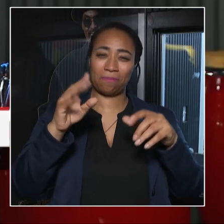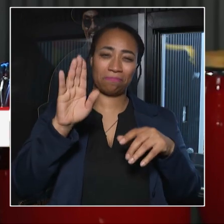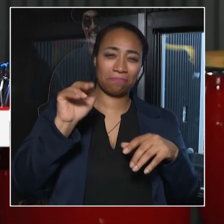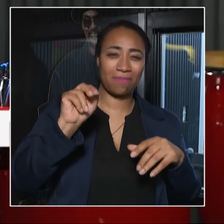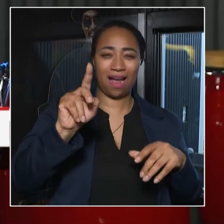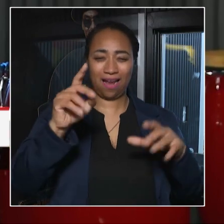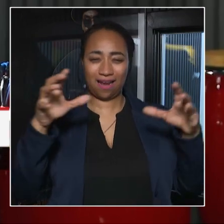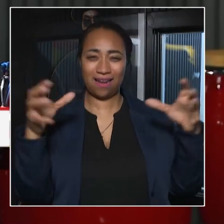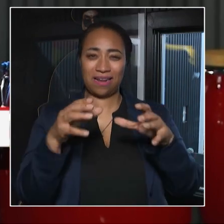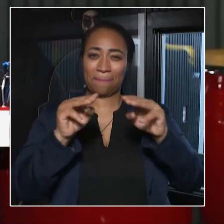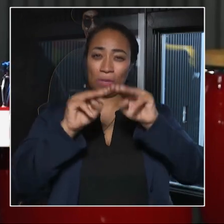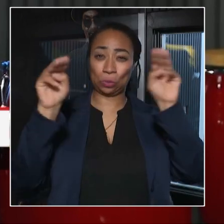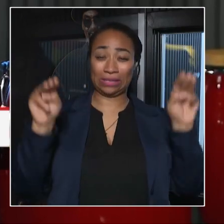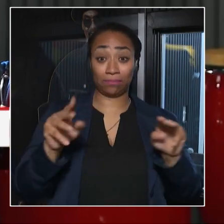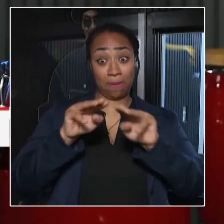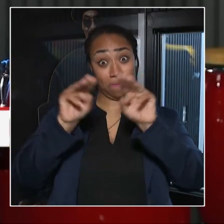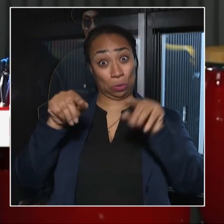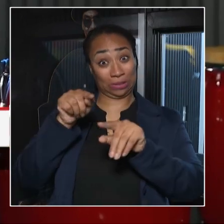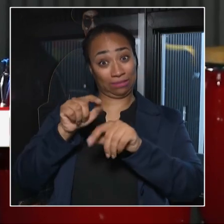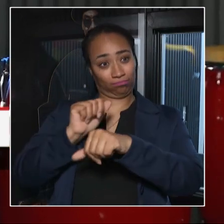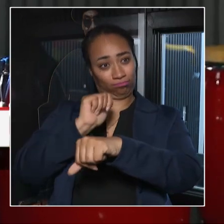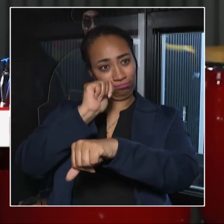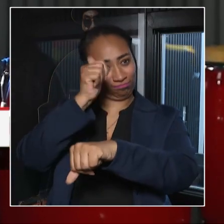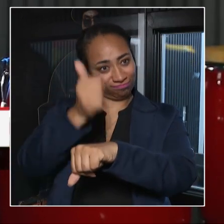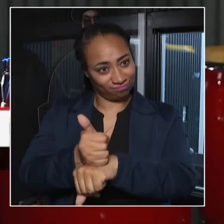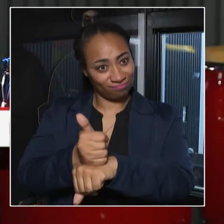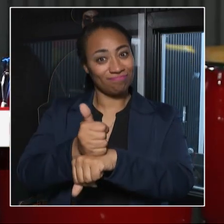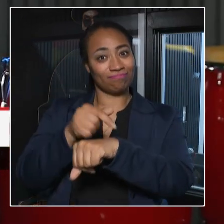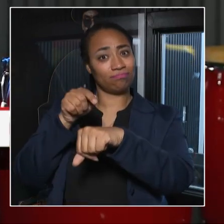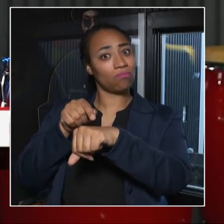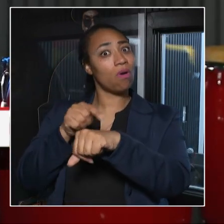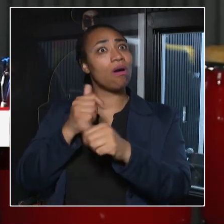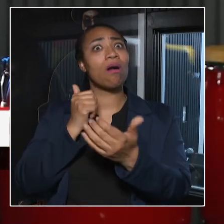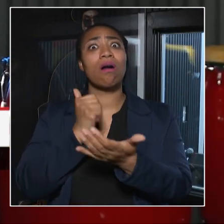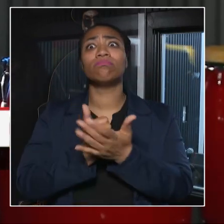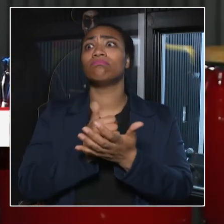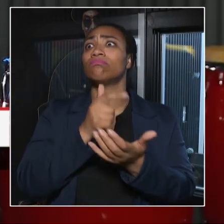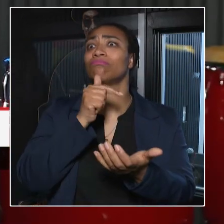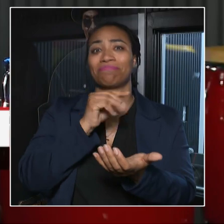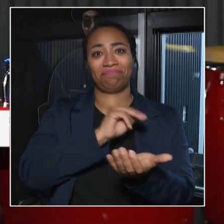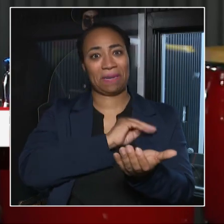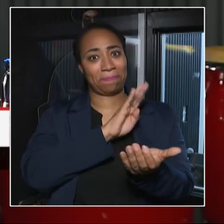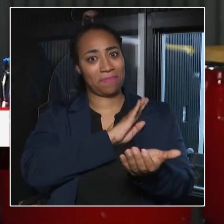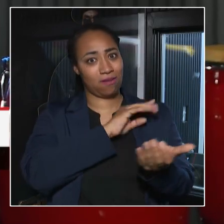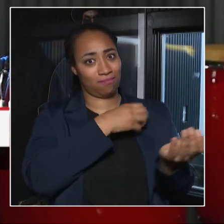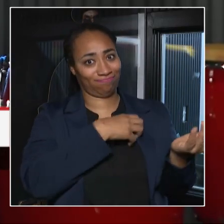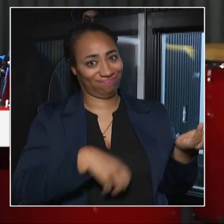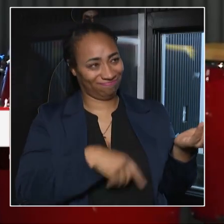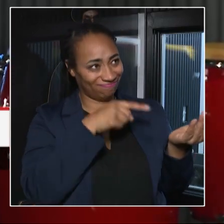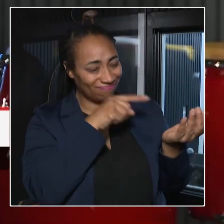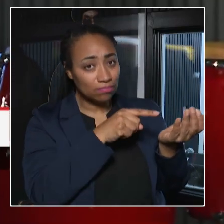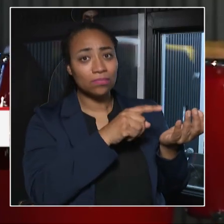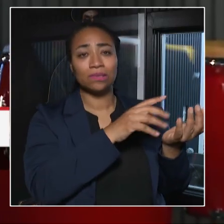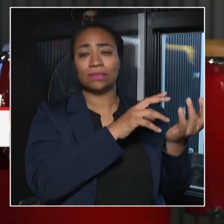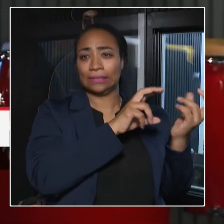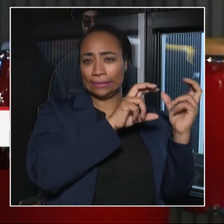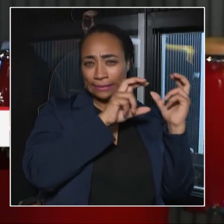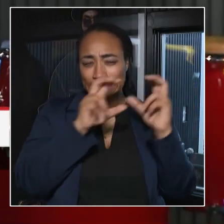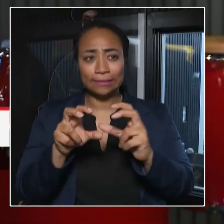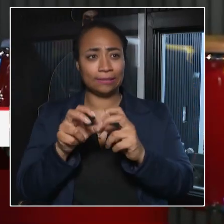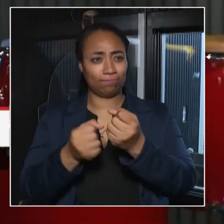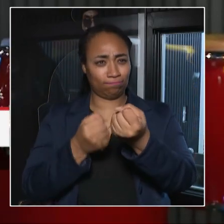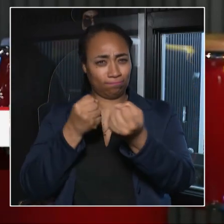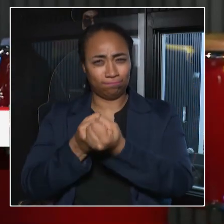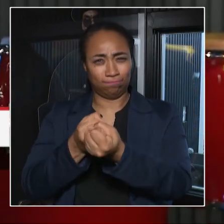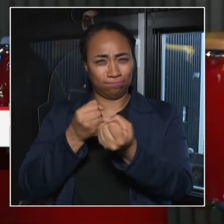in 2020. I want to highlight that the very first Go-Go song was created by Chuck Brown and the